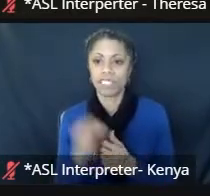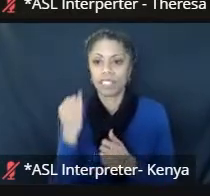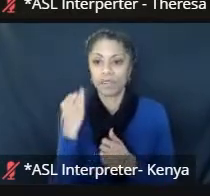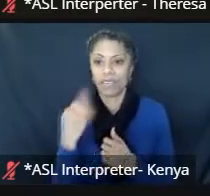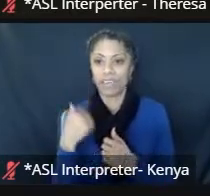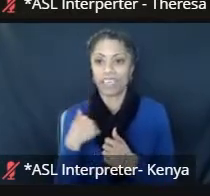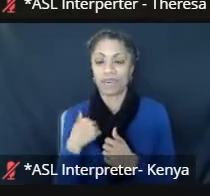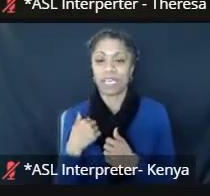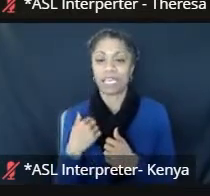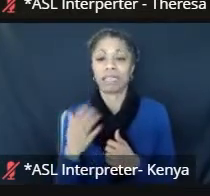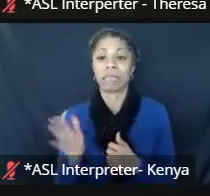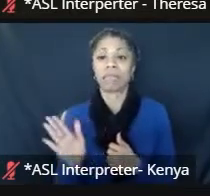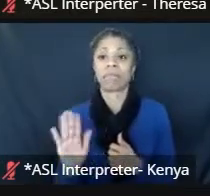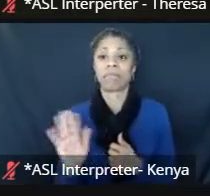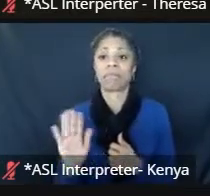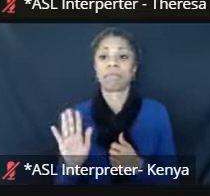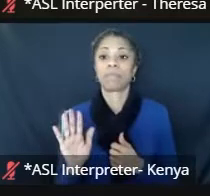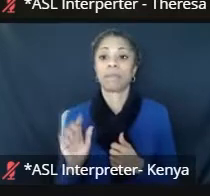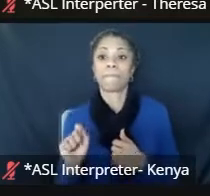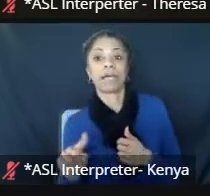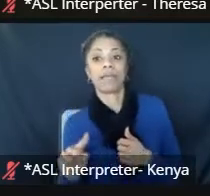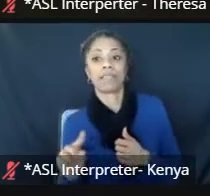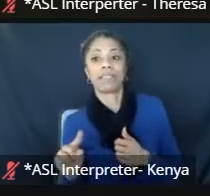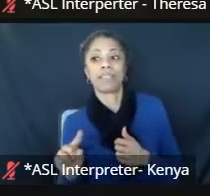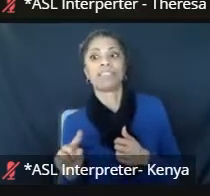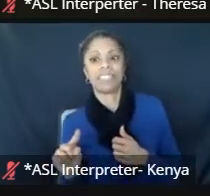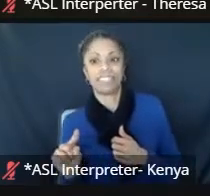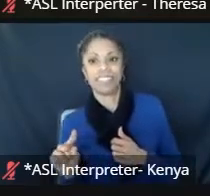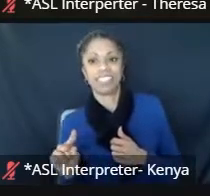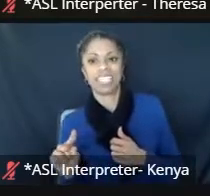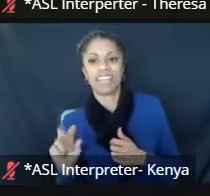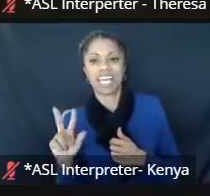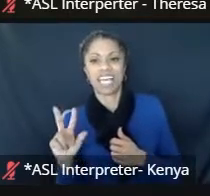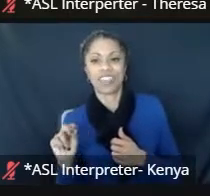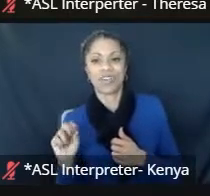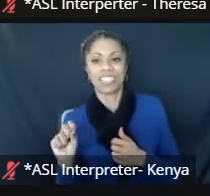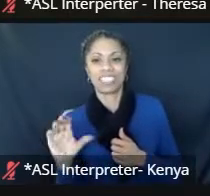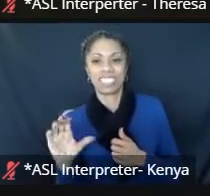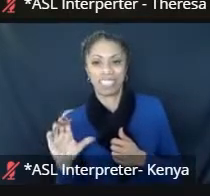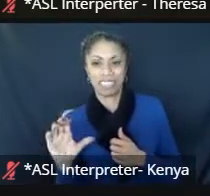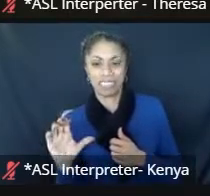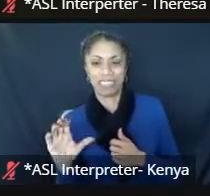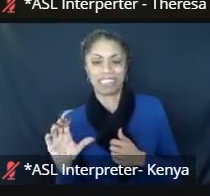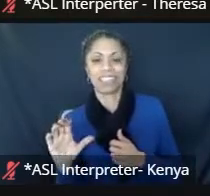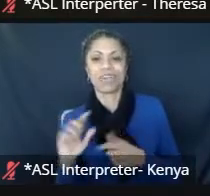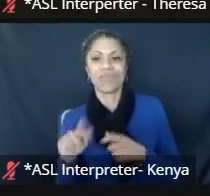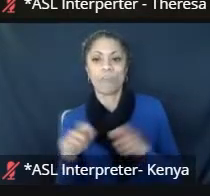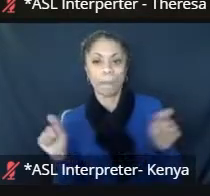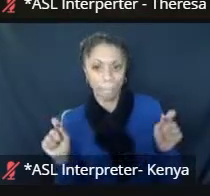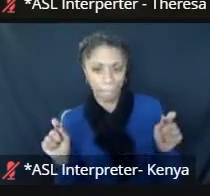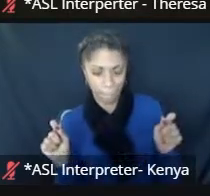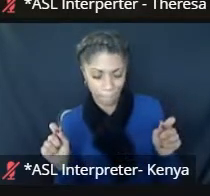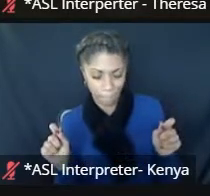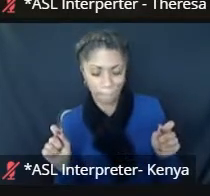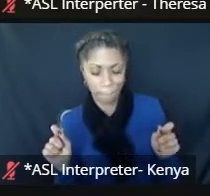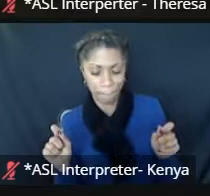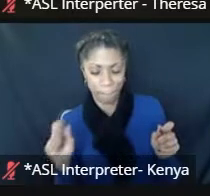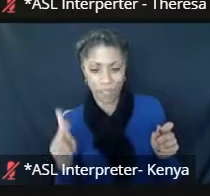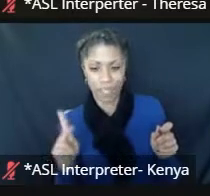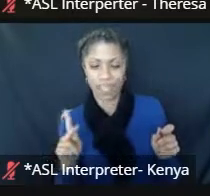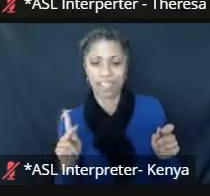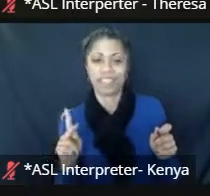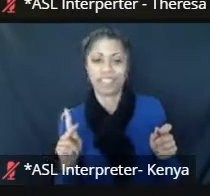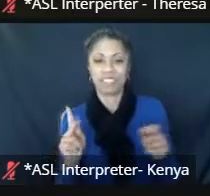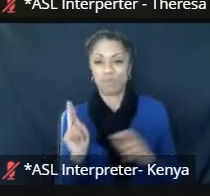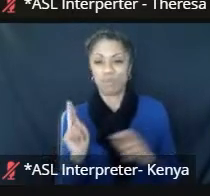the screen or ping you in the chat, that means you've got about 30 seconds left. I'll try to give you about a 30-second warning when 2 minutes is up.